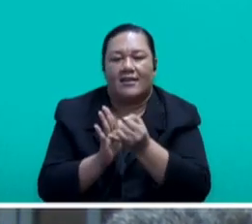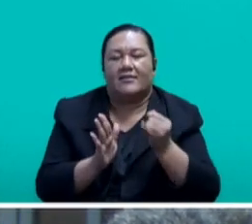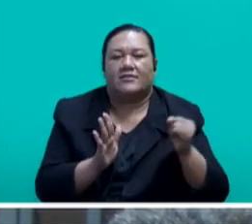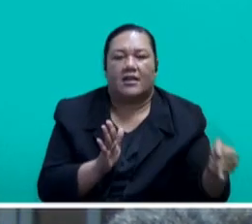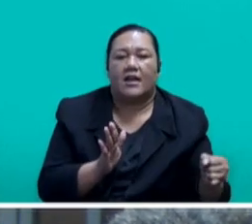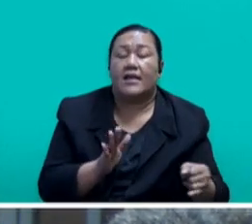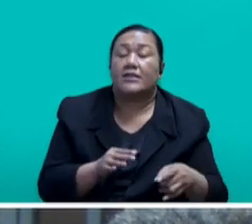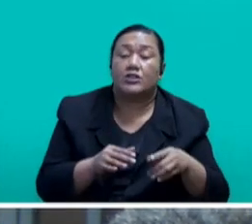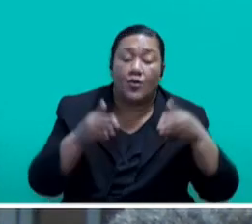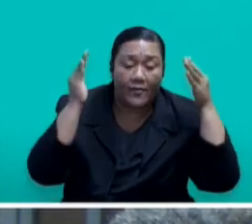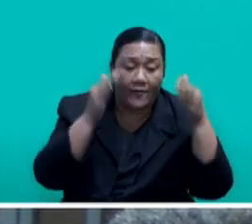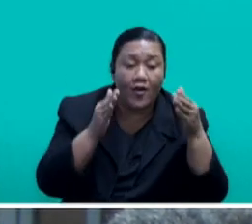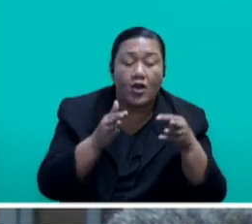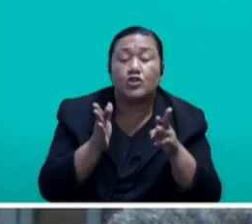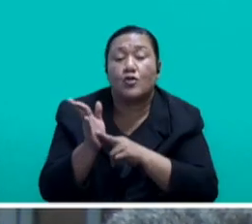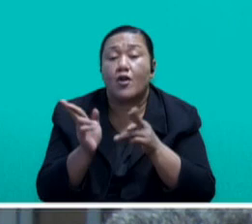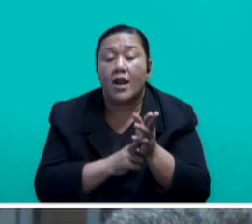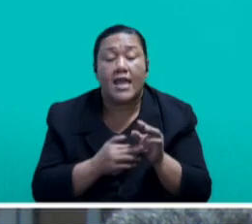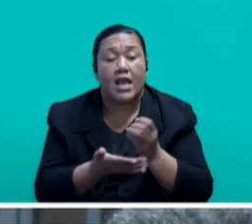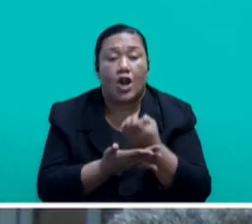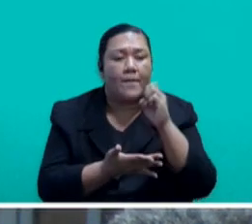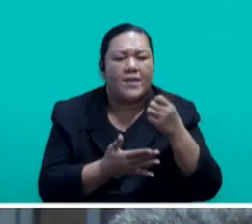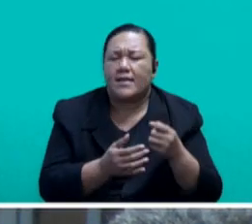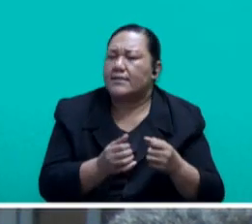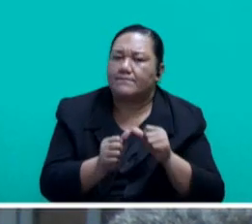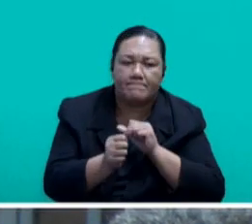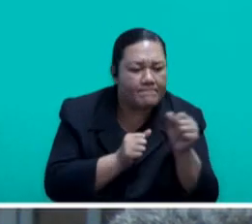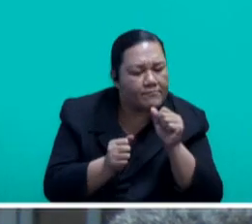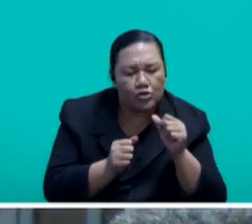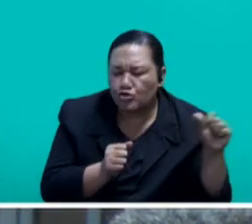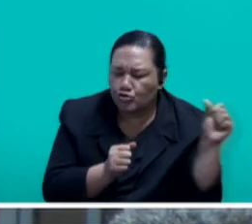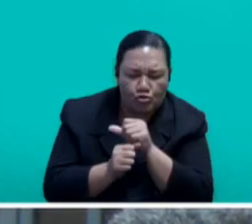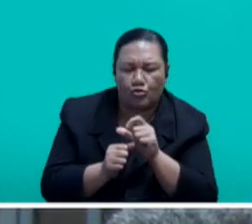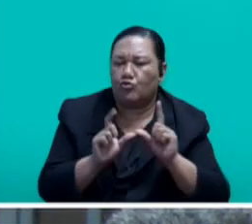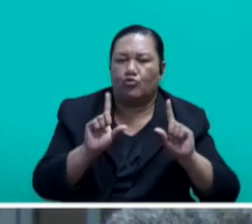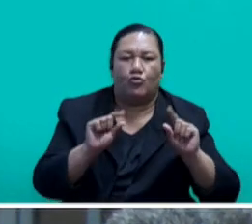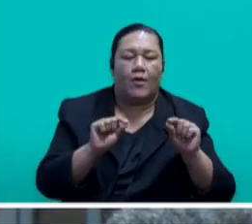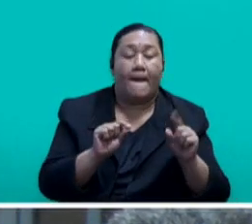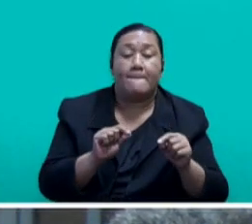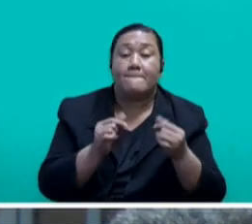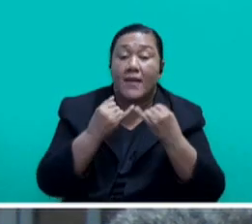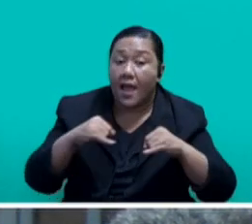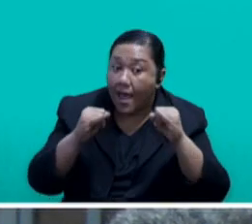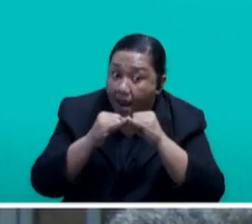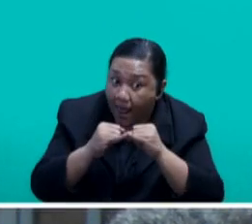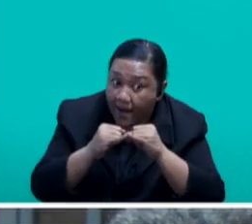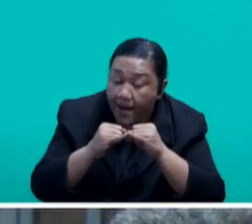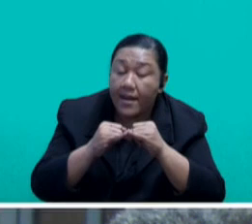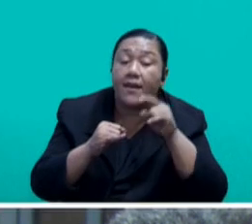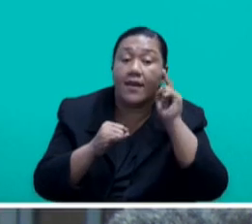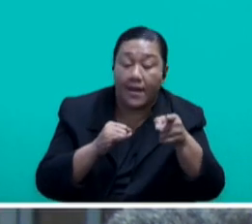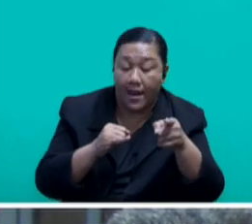economy. In the upcoming financial year, the Ministry of Rural and Maritime Development and National